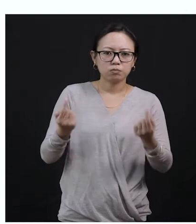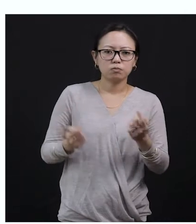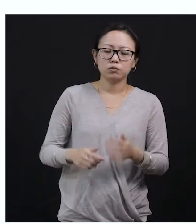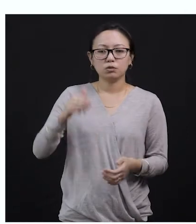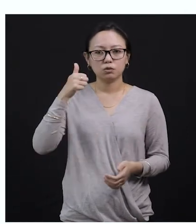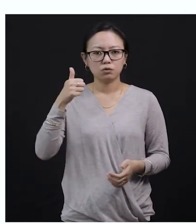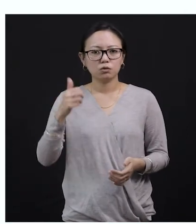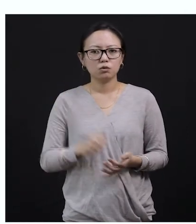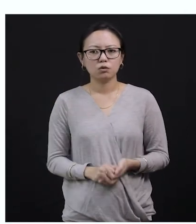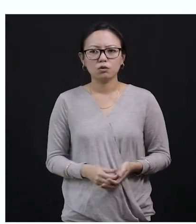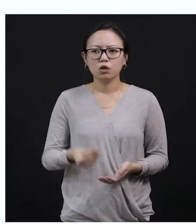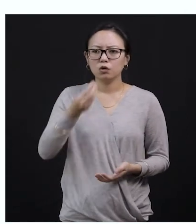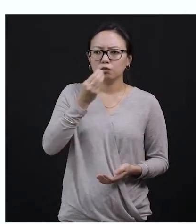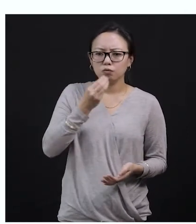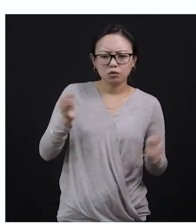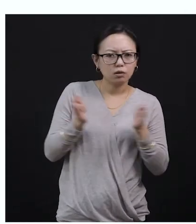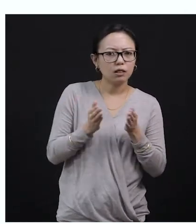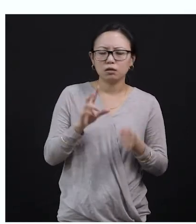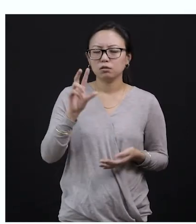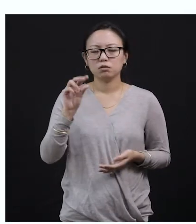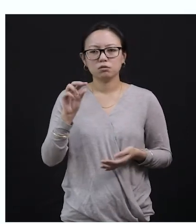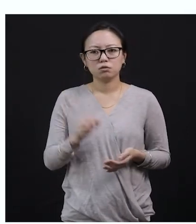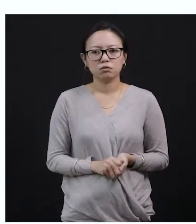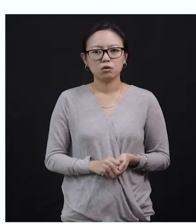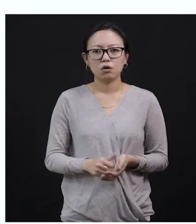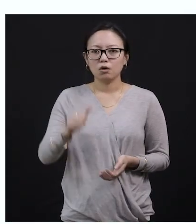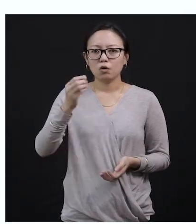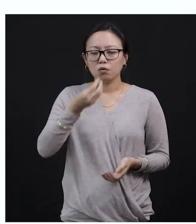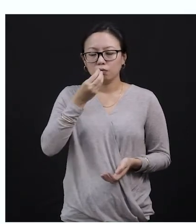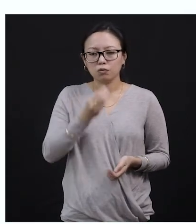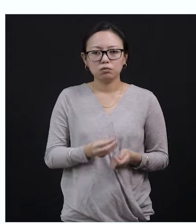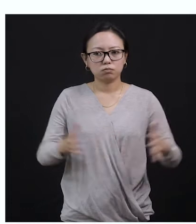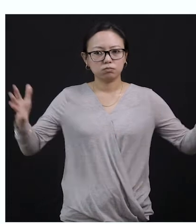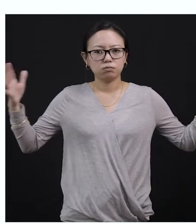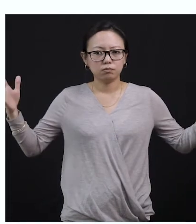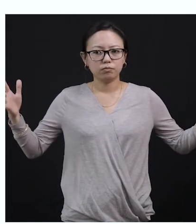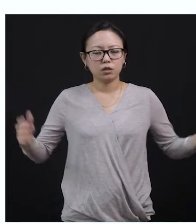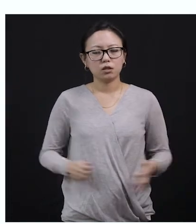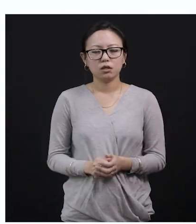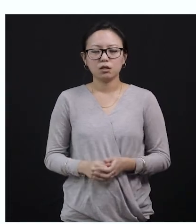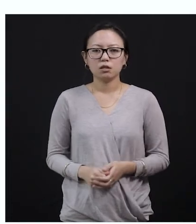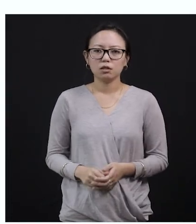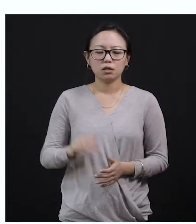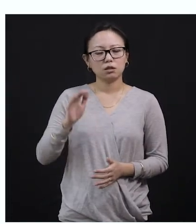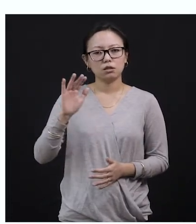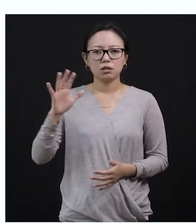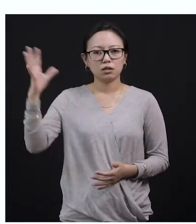there was no shortage of food. In fact, there were extra food that also lasted for many months,